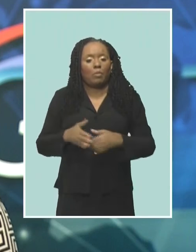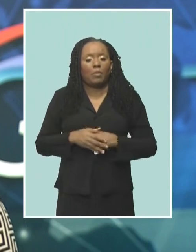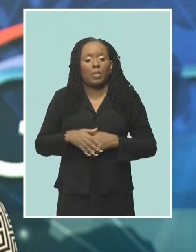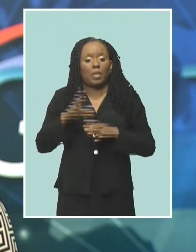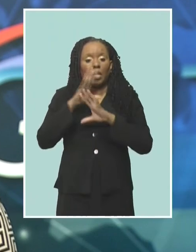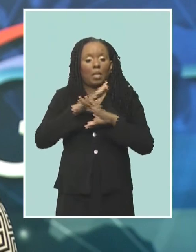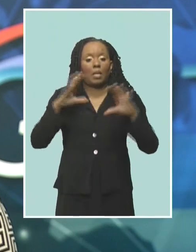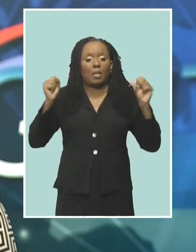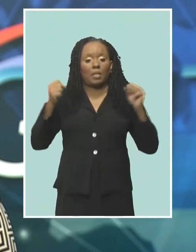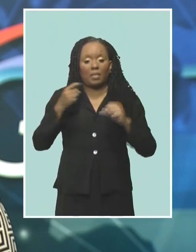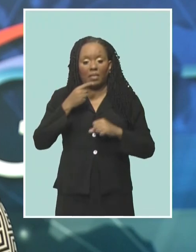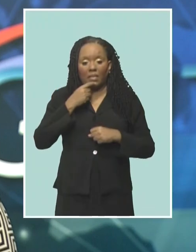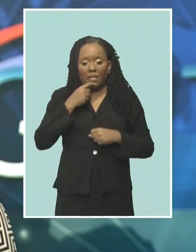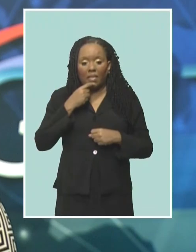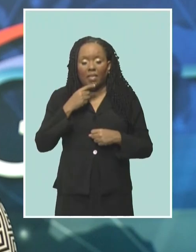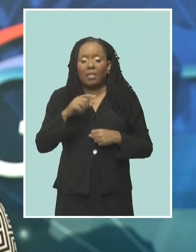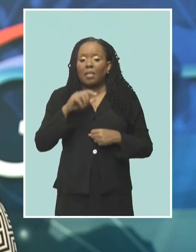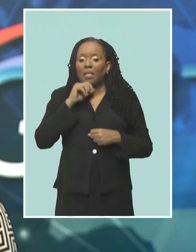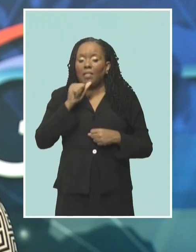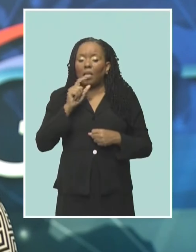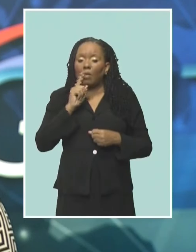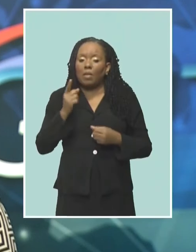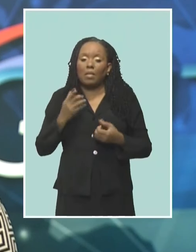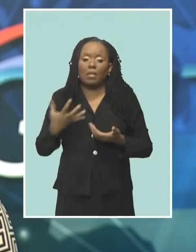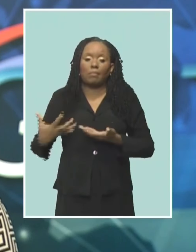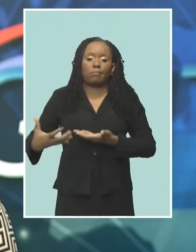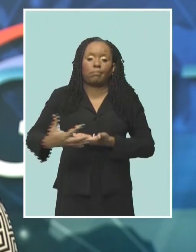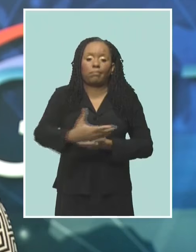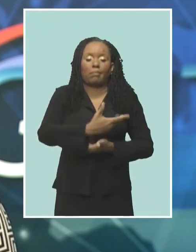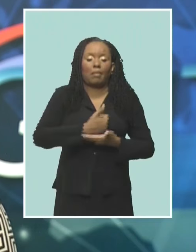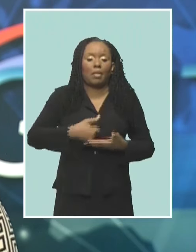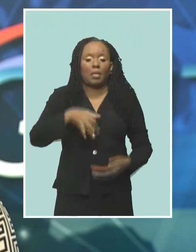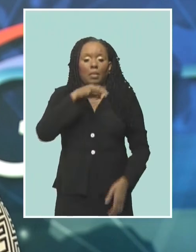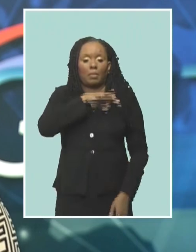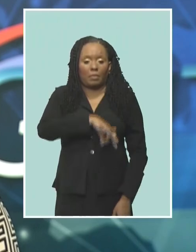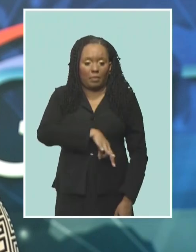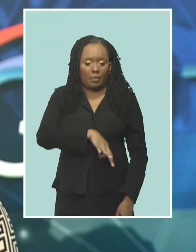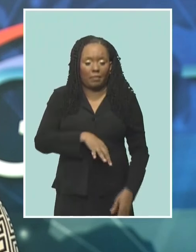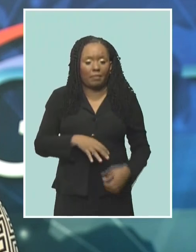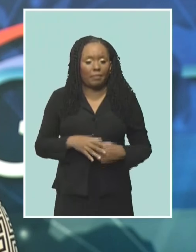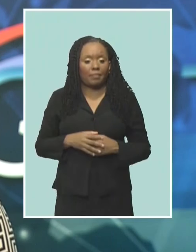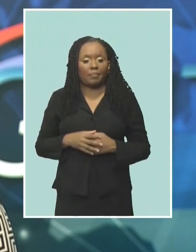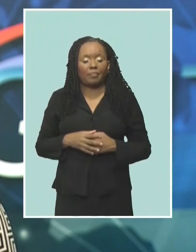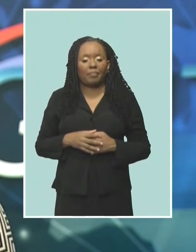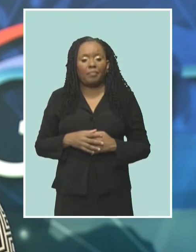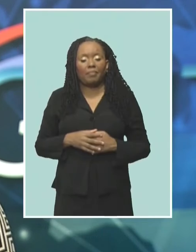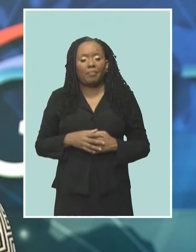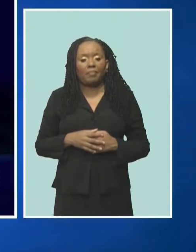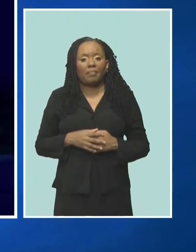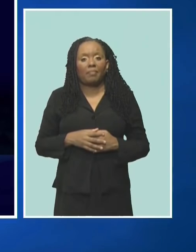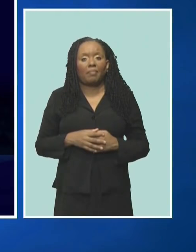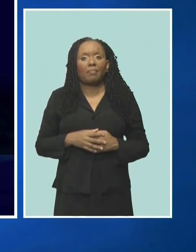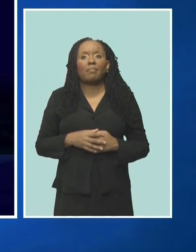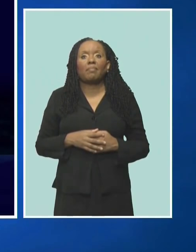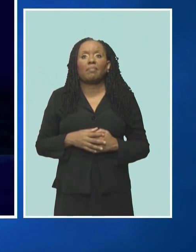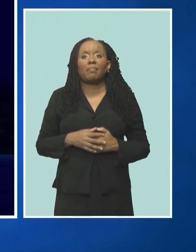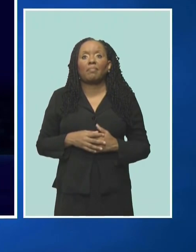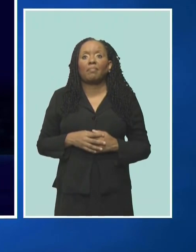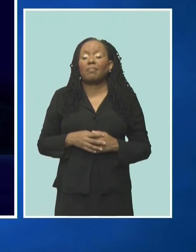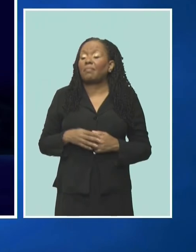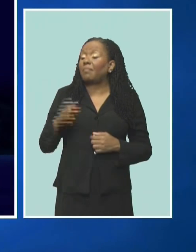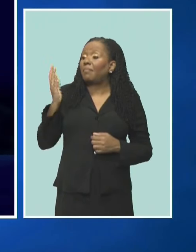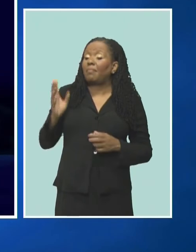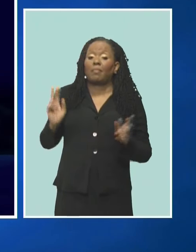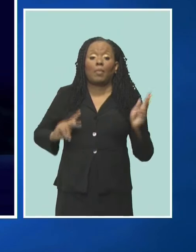says members did not reap the sort of rewards expected from this year's Grand Cadoument. Vendors set up at